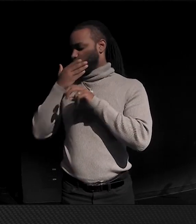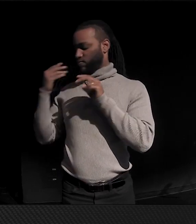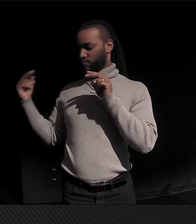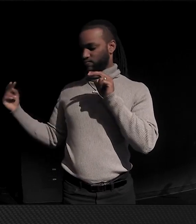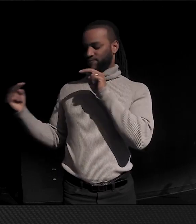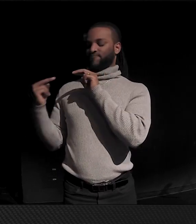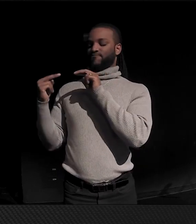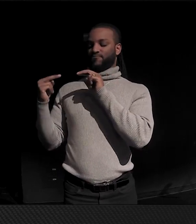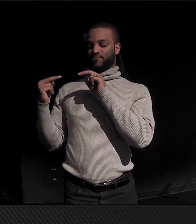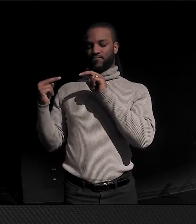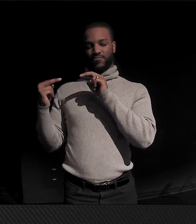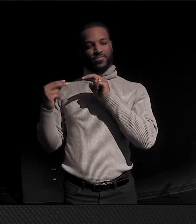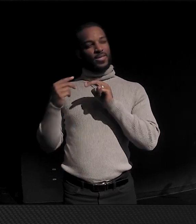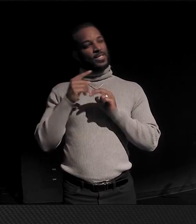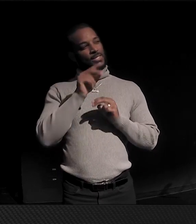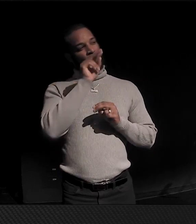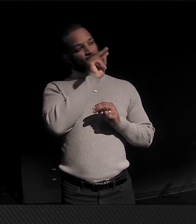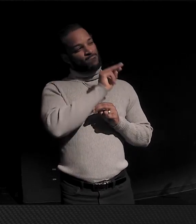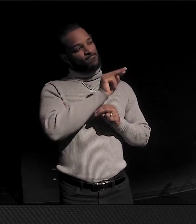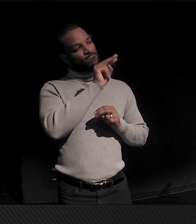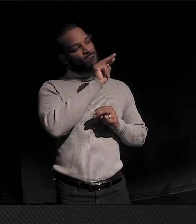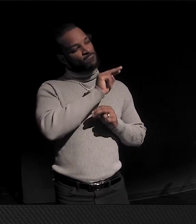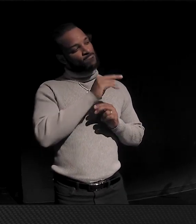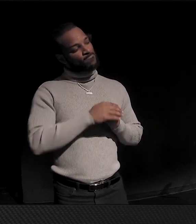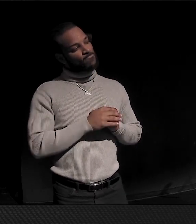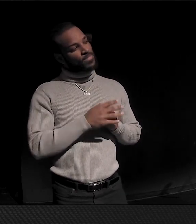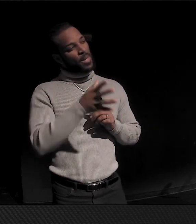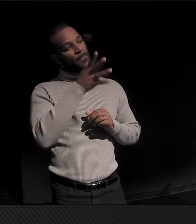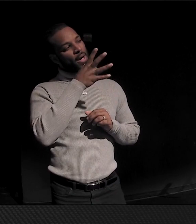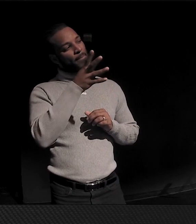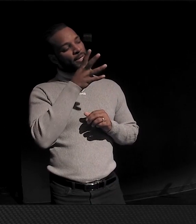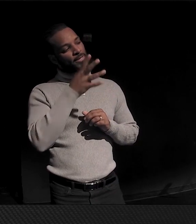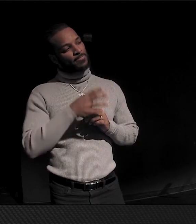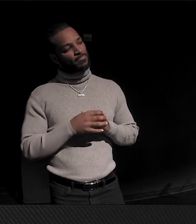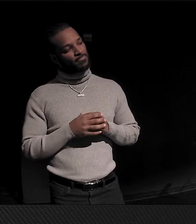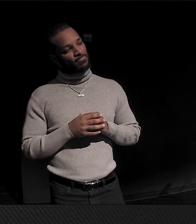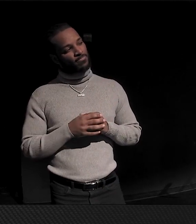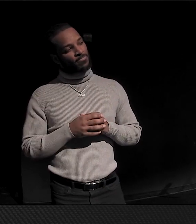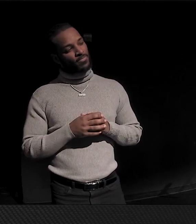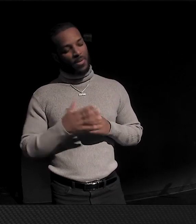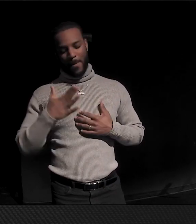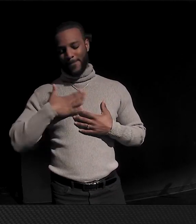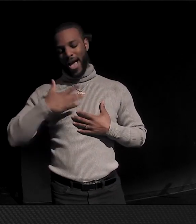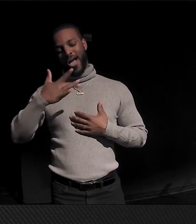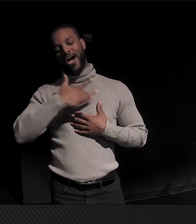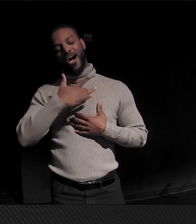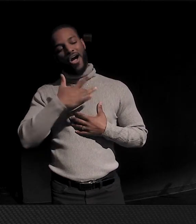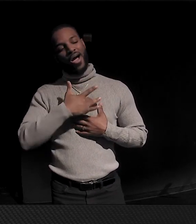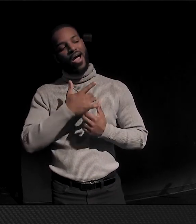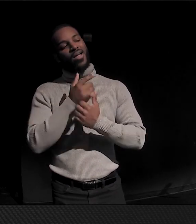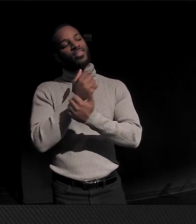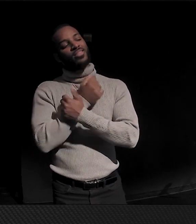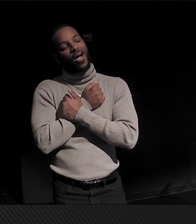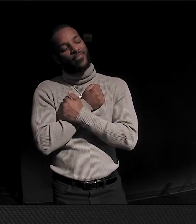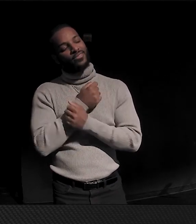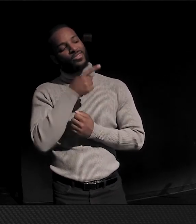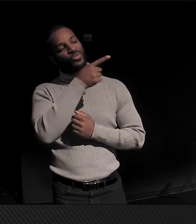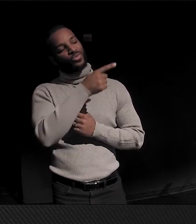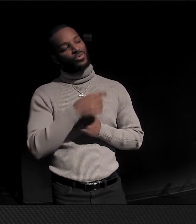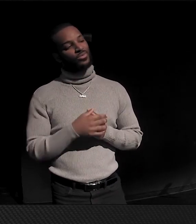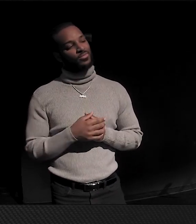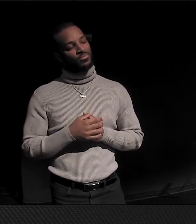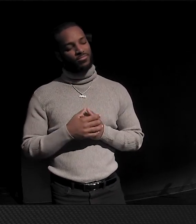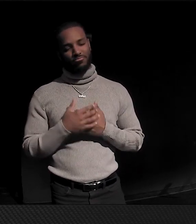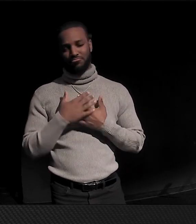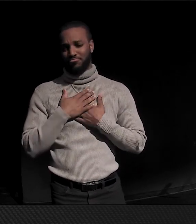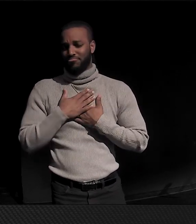think he sensed something deep, and he looks at me and he goes, Mommy, my heart loves you.